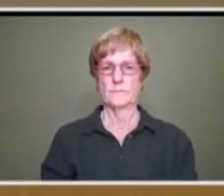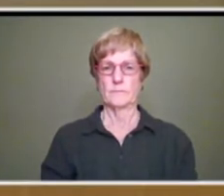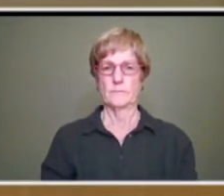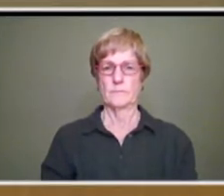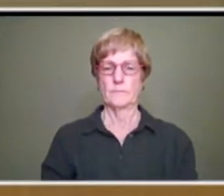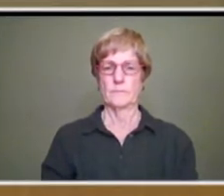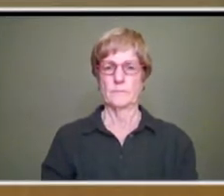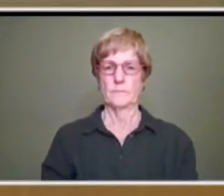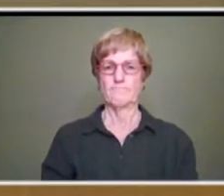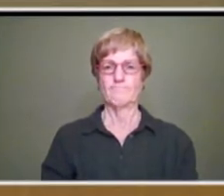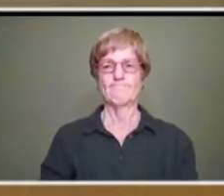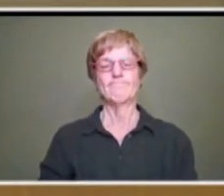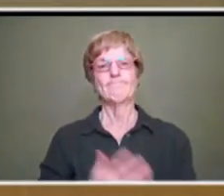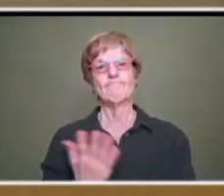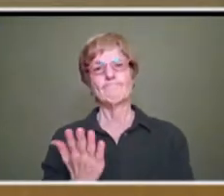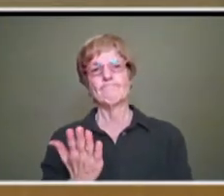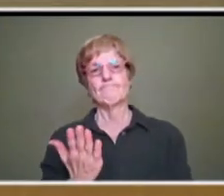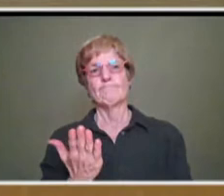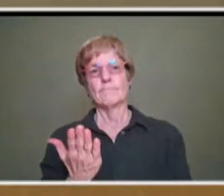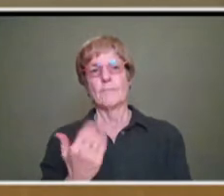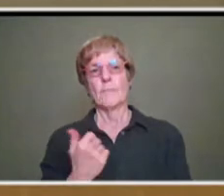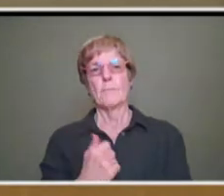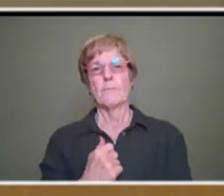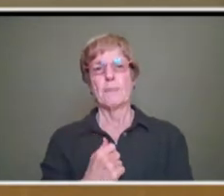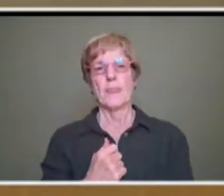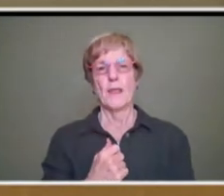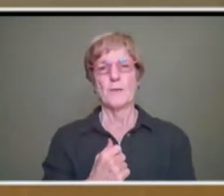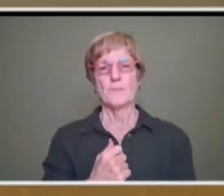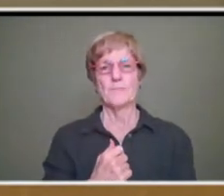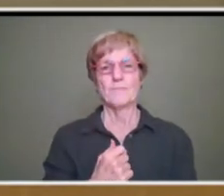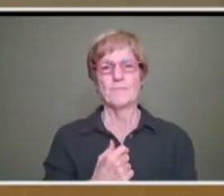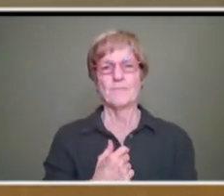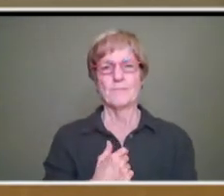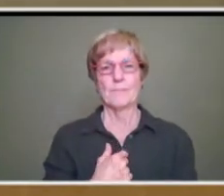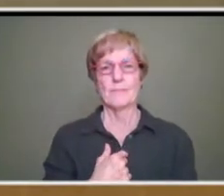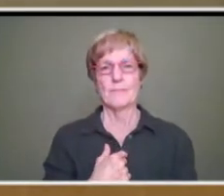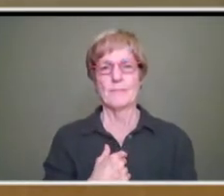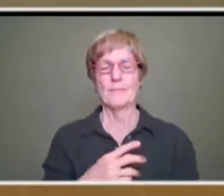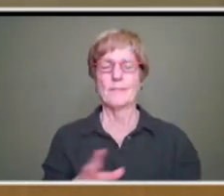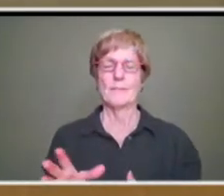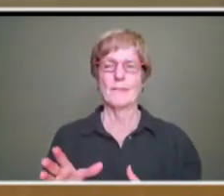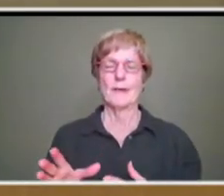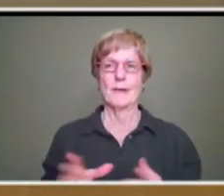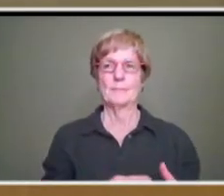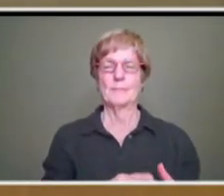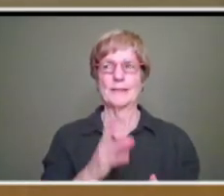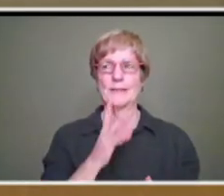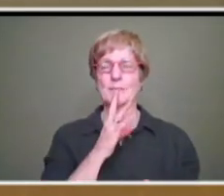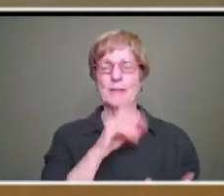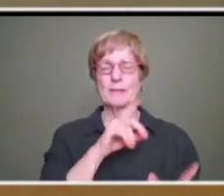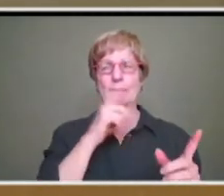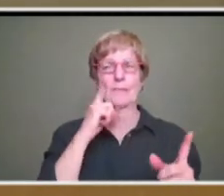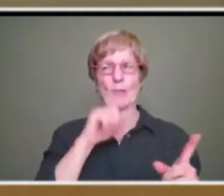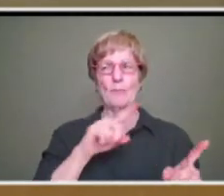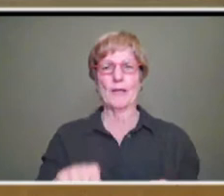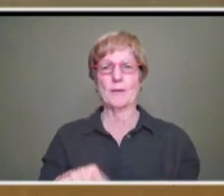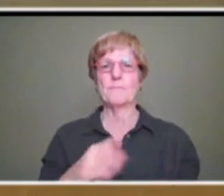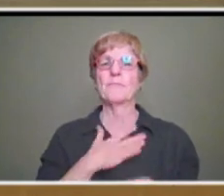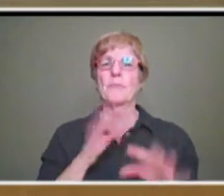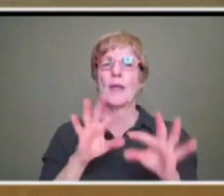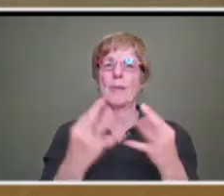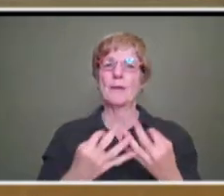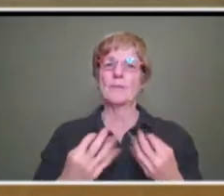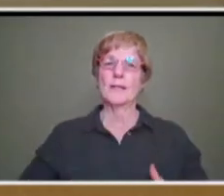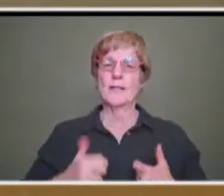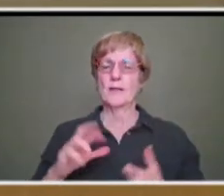so um I hadn't planned on speaking was just showing up to see what this was all about um my family has lived on